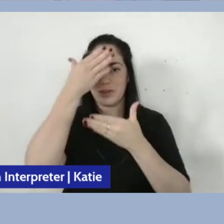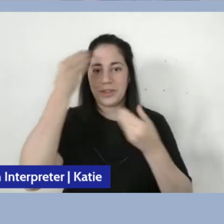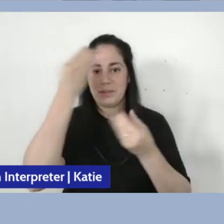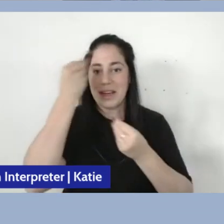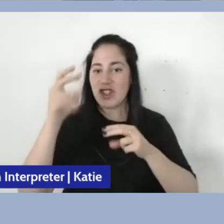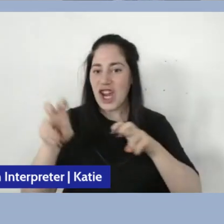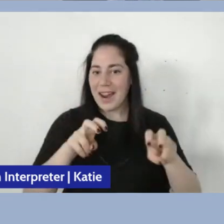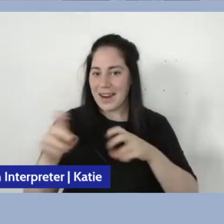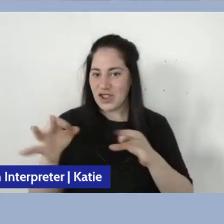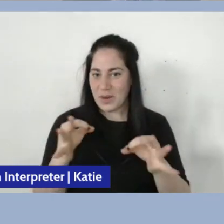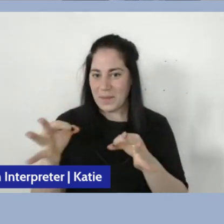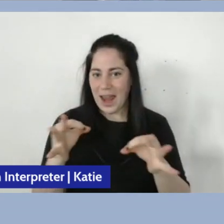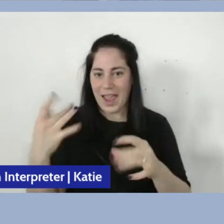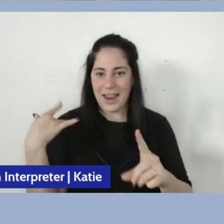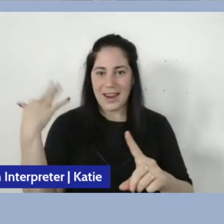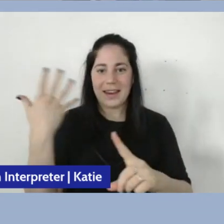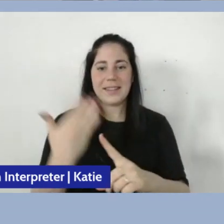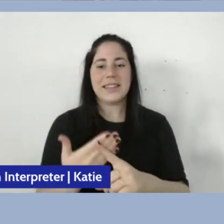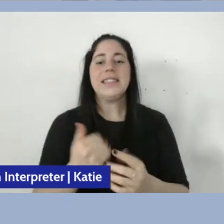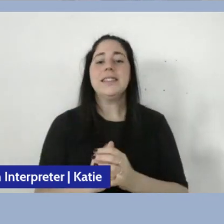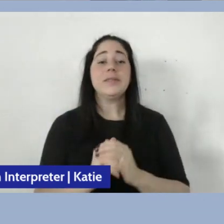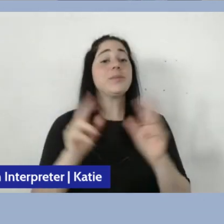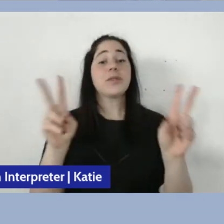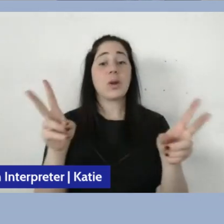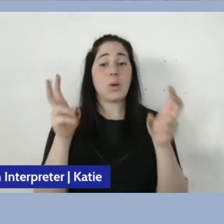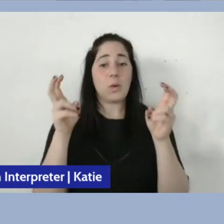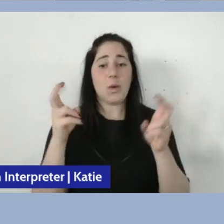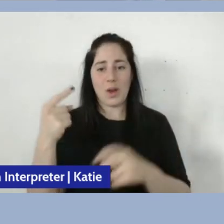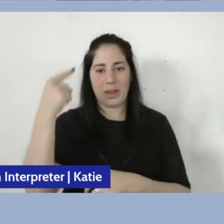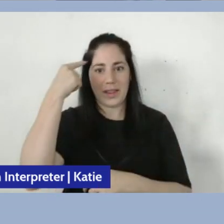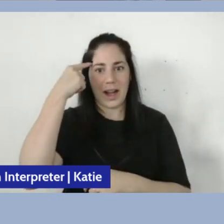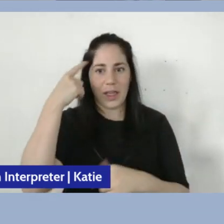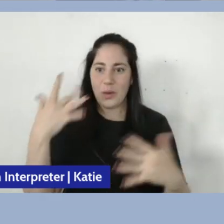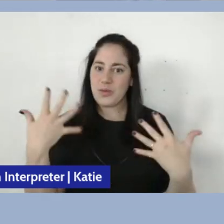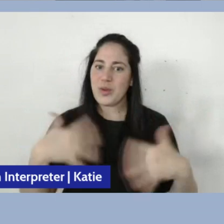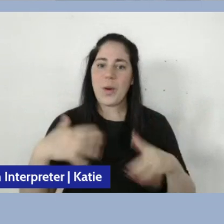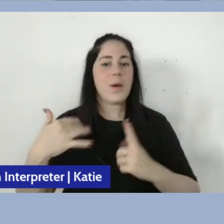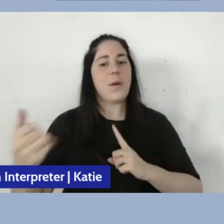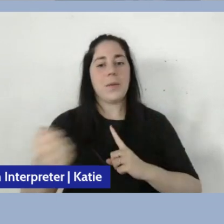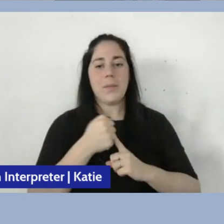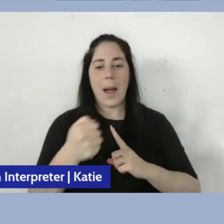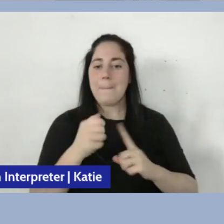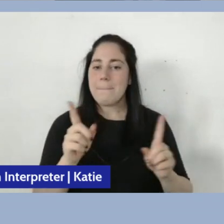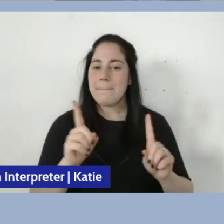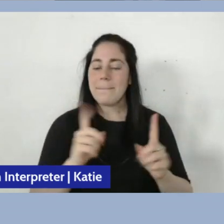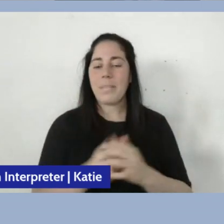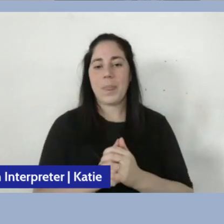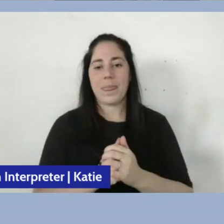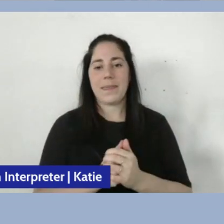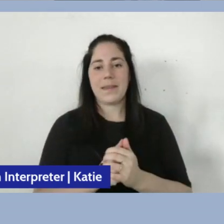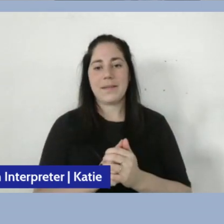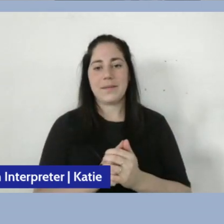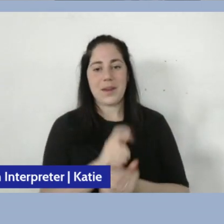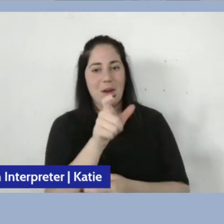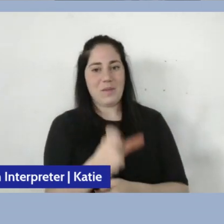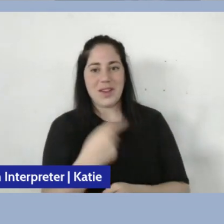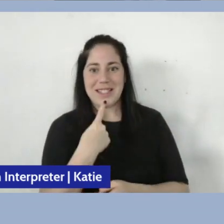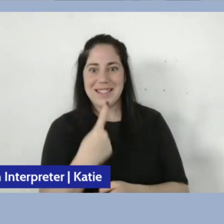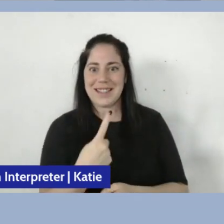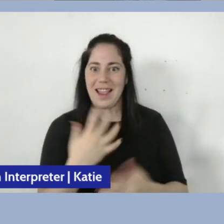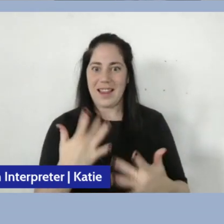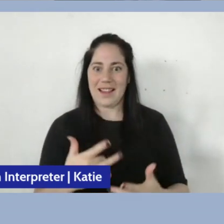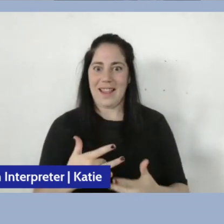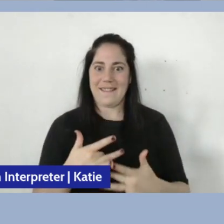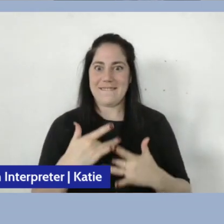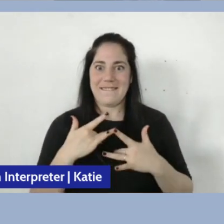years. And one of the quotes I thought was most powerful through the public consultation on that was someone said that they felt like they'd been catapulted